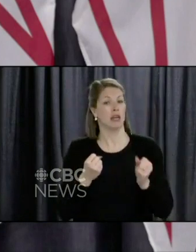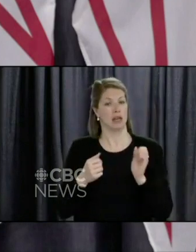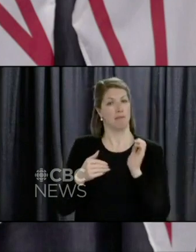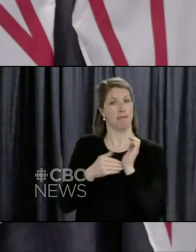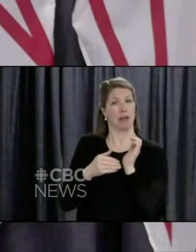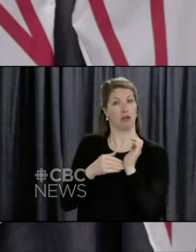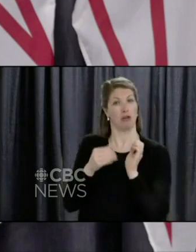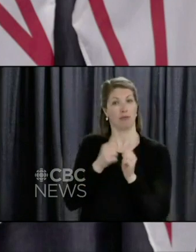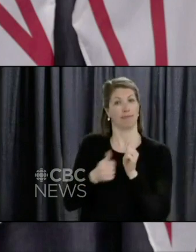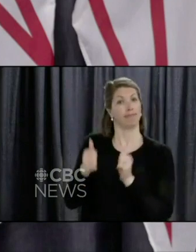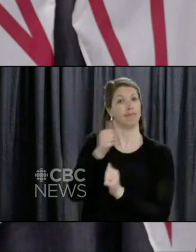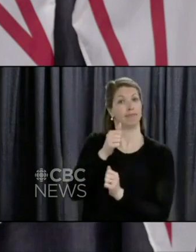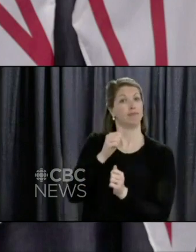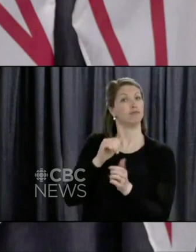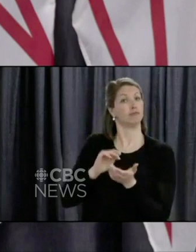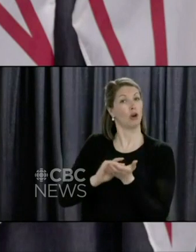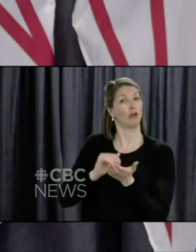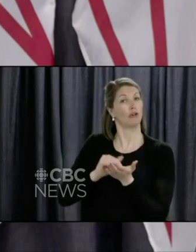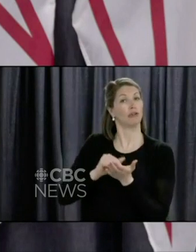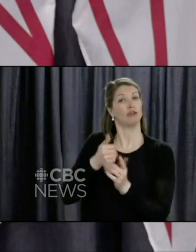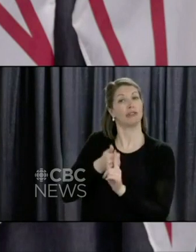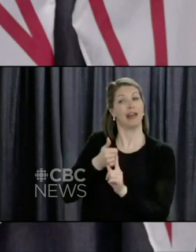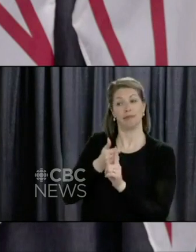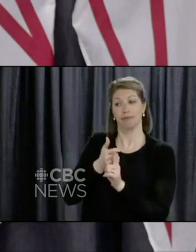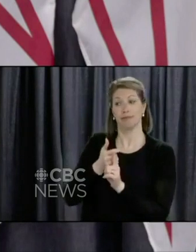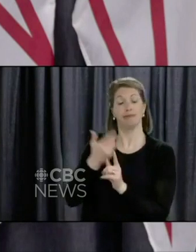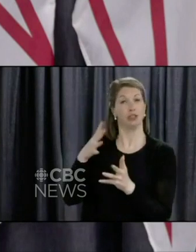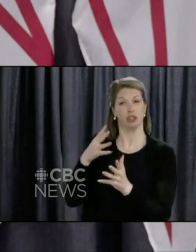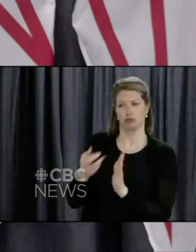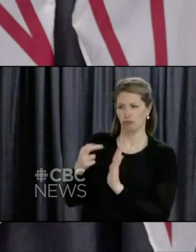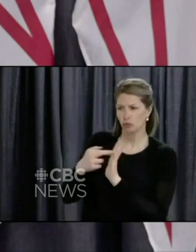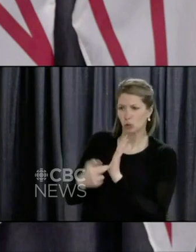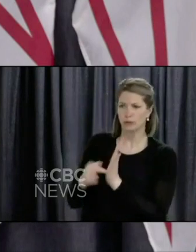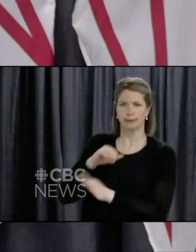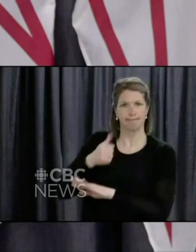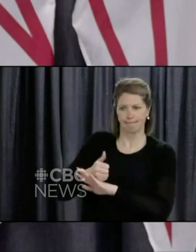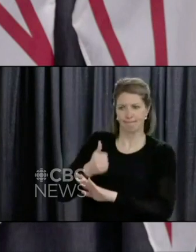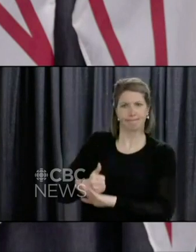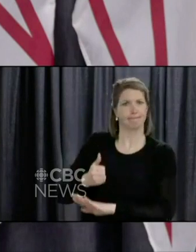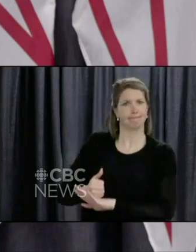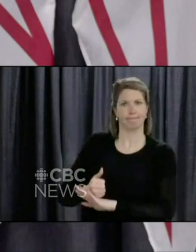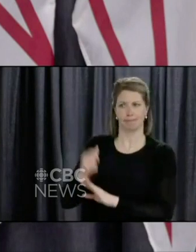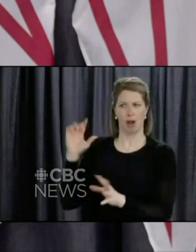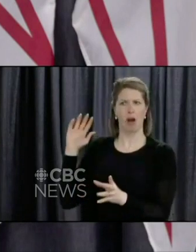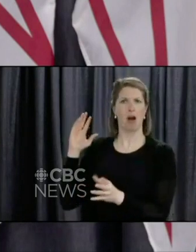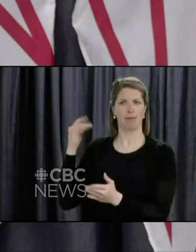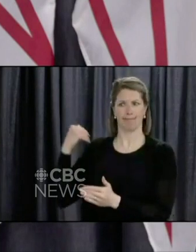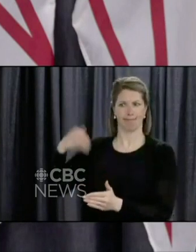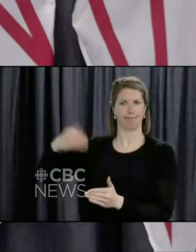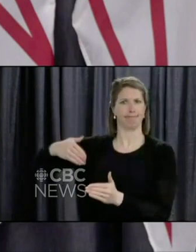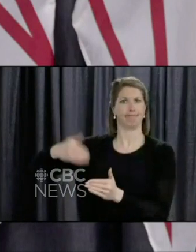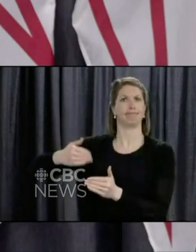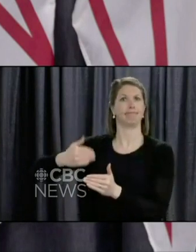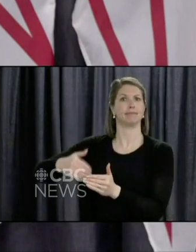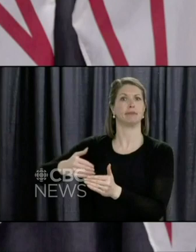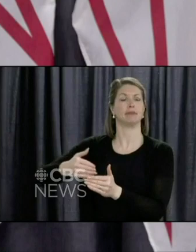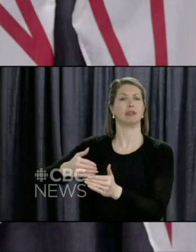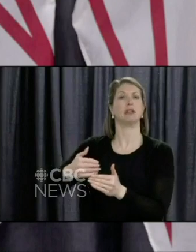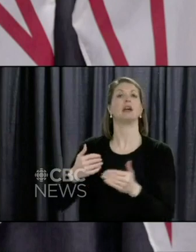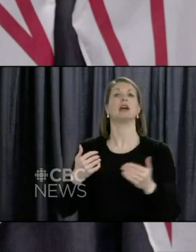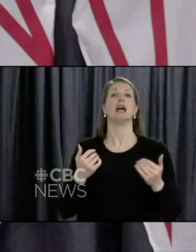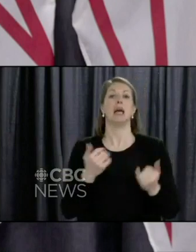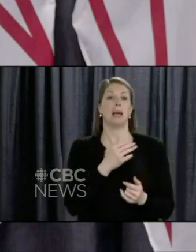aggressive guidelines to flatten the curve. As mentioned earlier, joining at this table is with Minister Hagee,